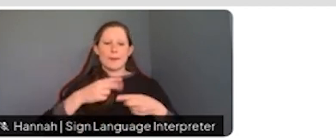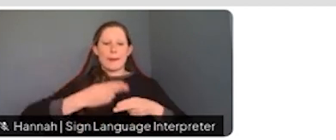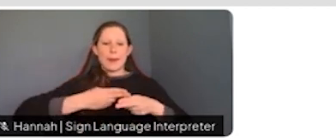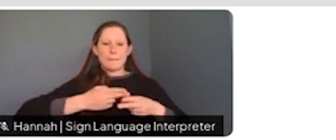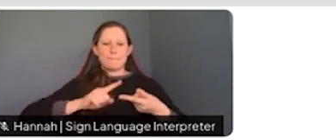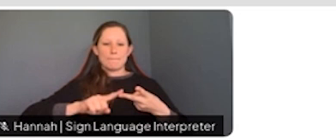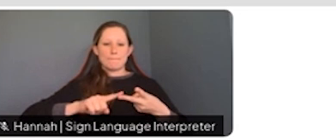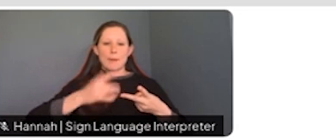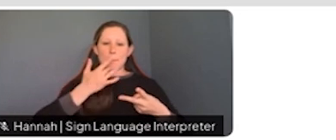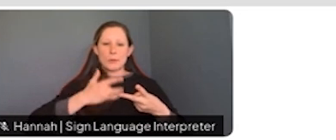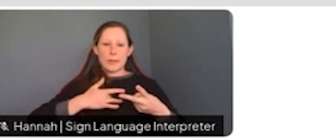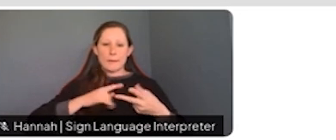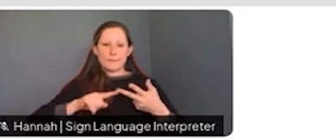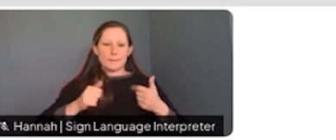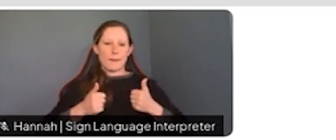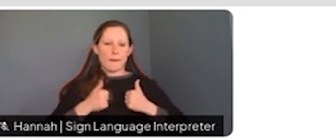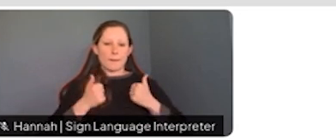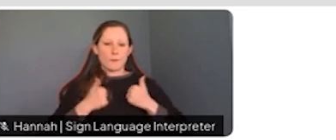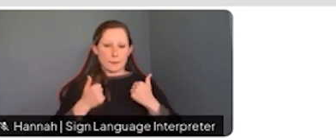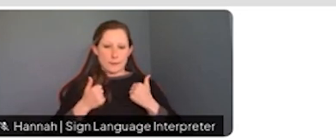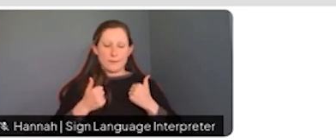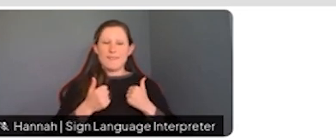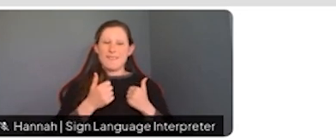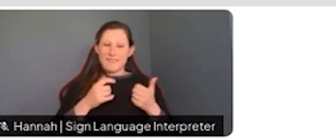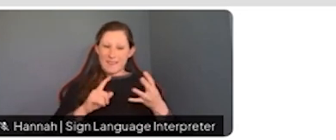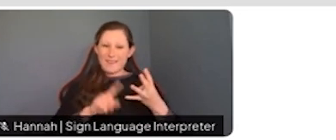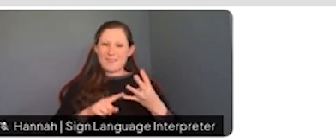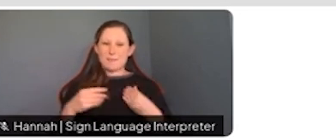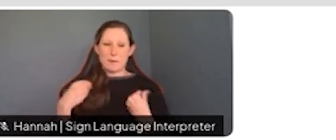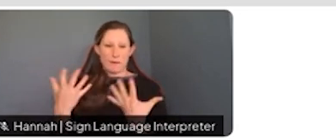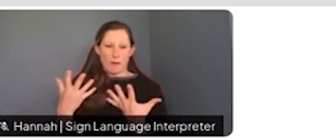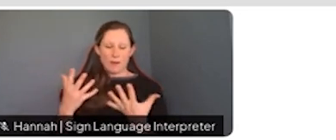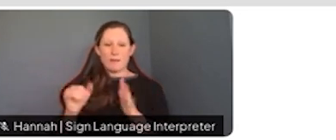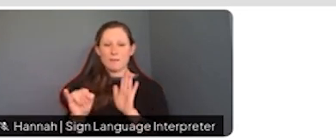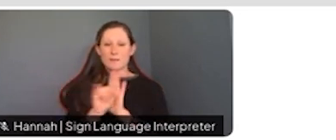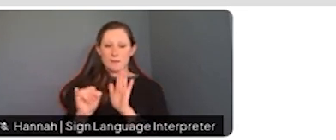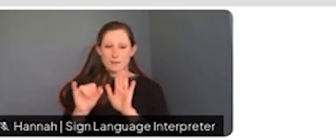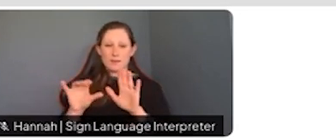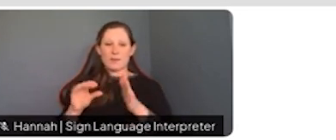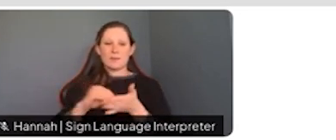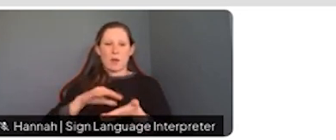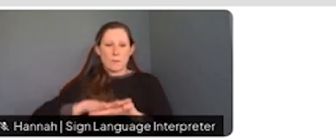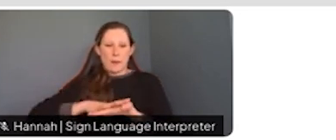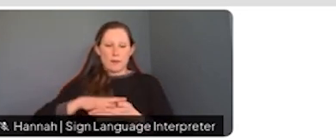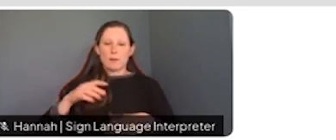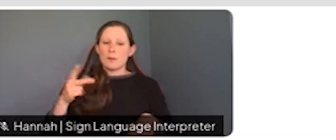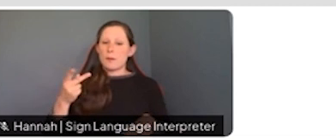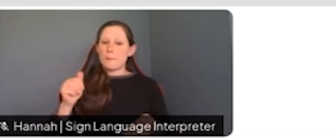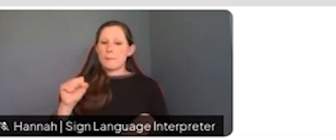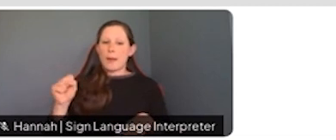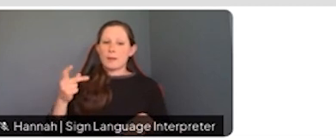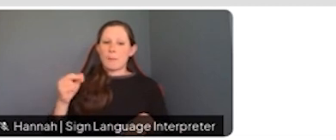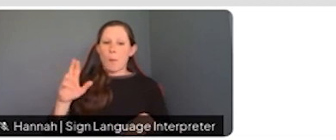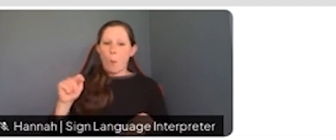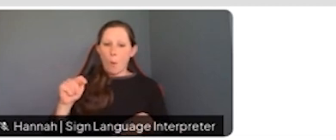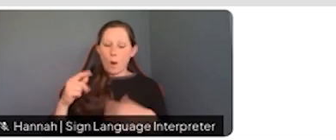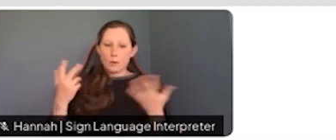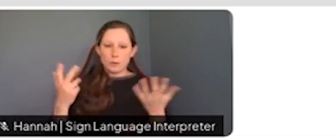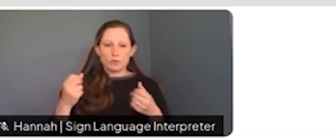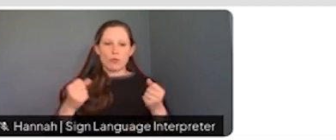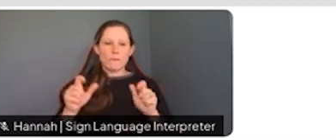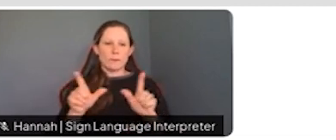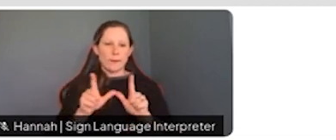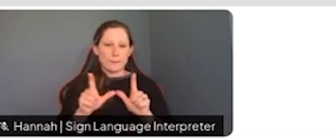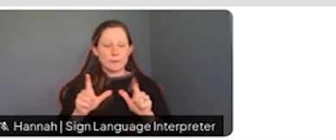date, address, and provide an identification document like a passport or driver's license. And you'll hear Kev go through this in his